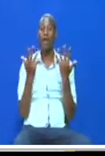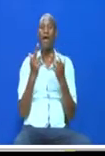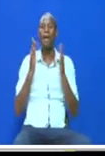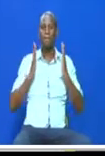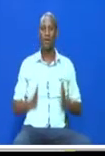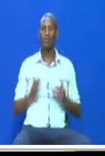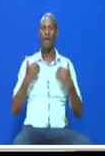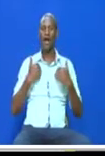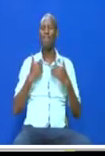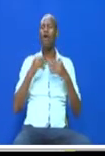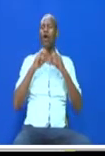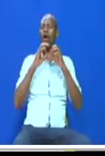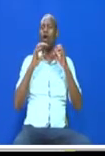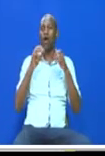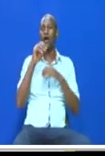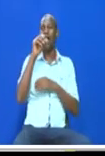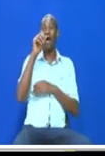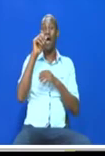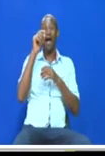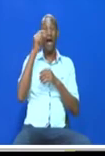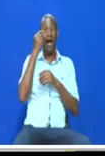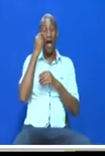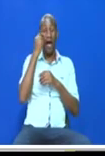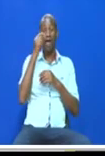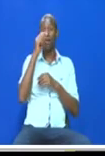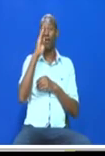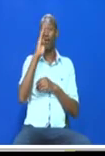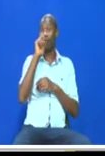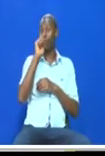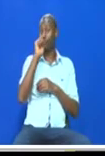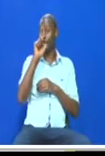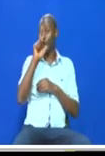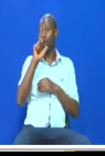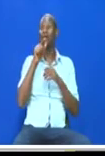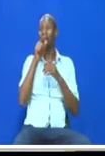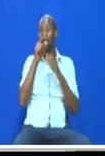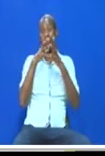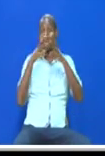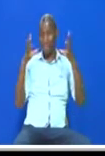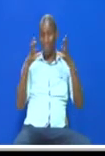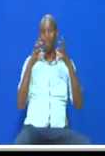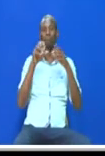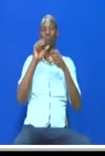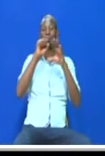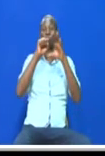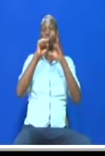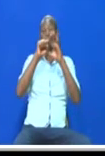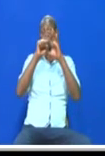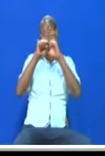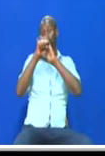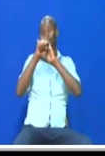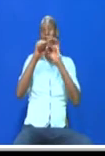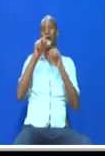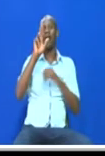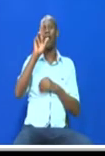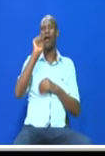has a long eyeball. If the eyeball is elongated, the lens will not have enough refractive